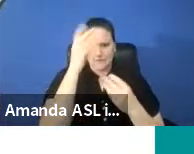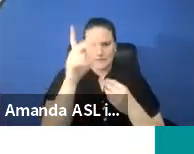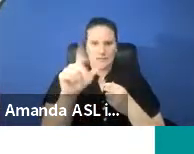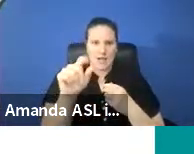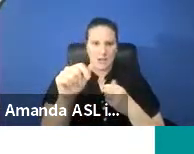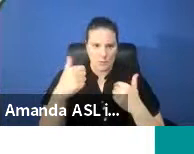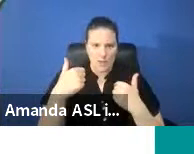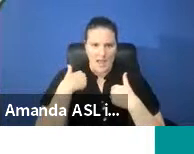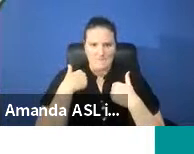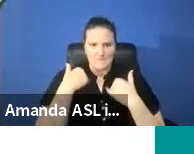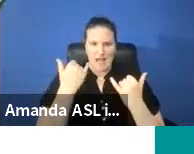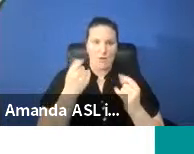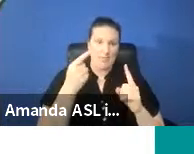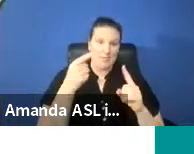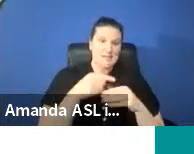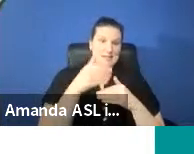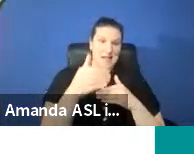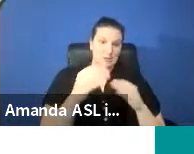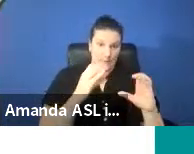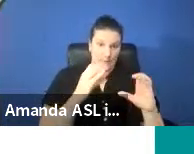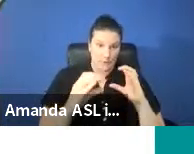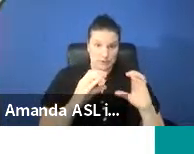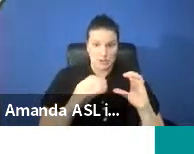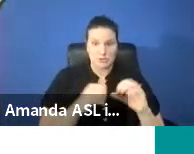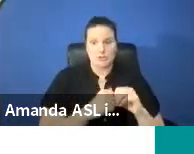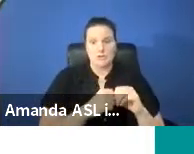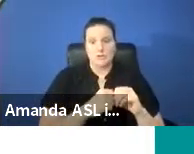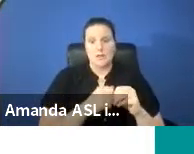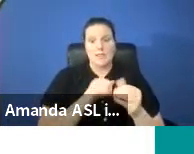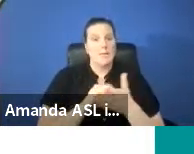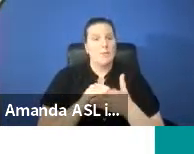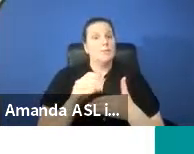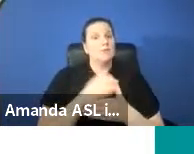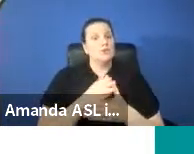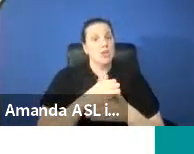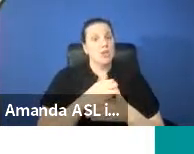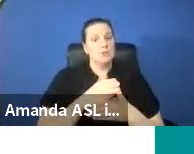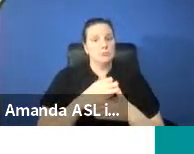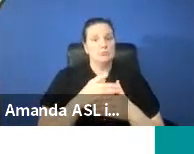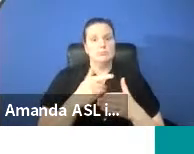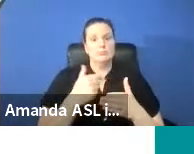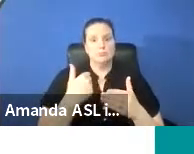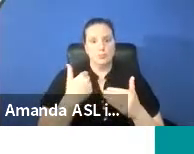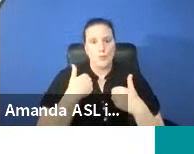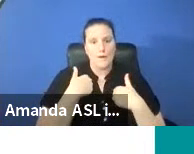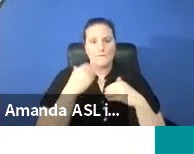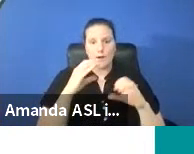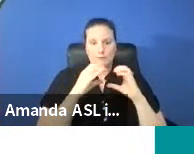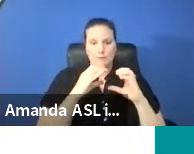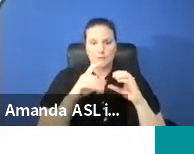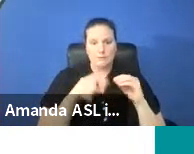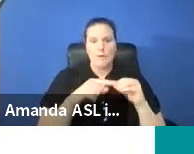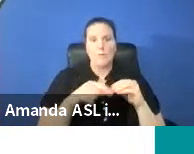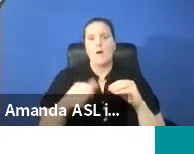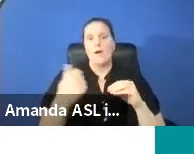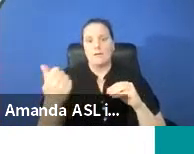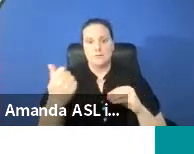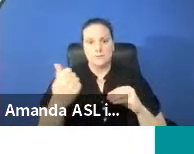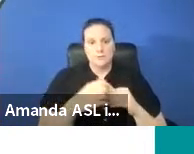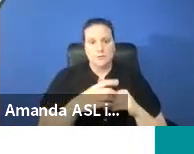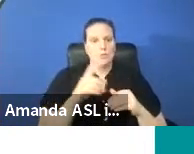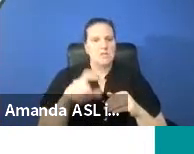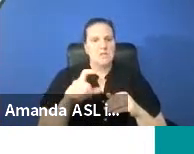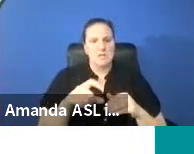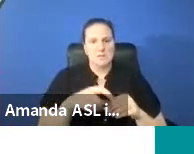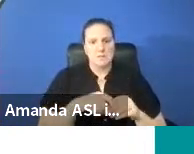at this point in our next conversation. So that'll be shared out, and you guys will have a conversation about what else we need.